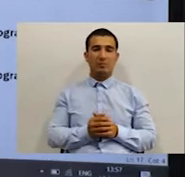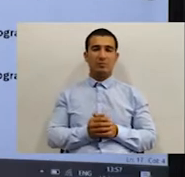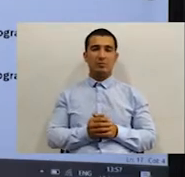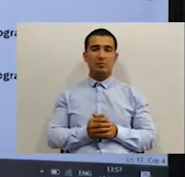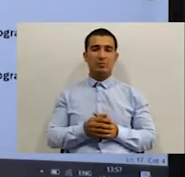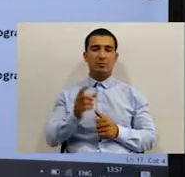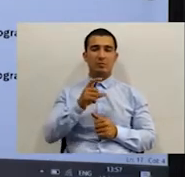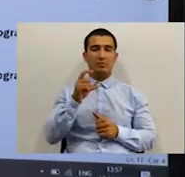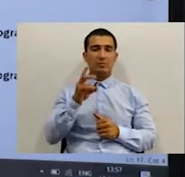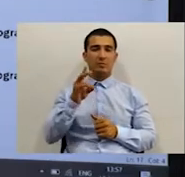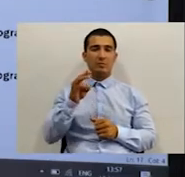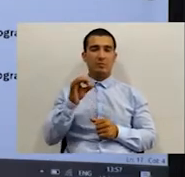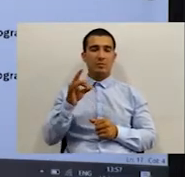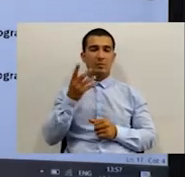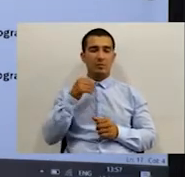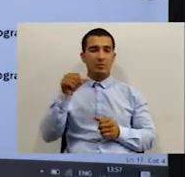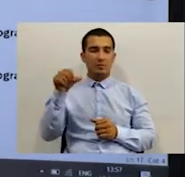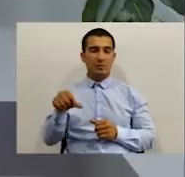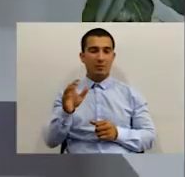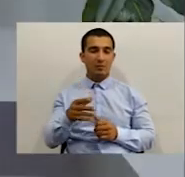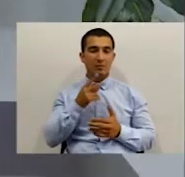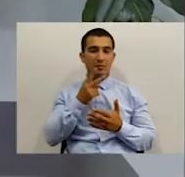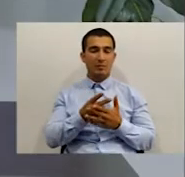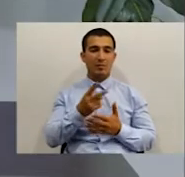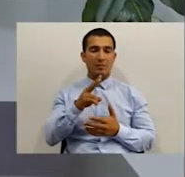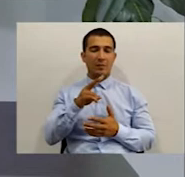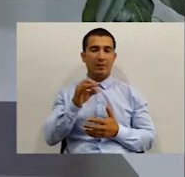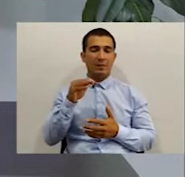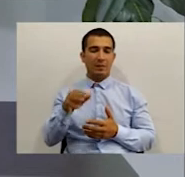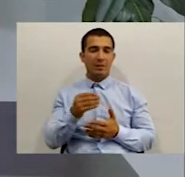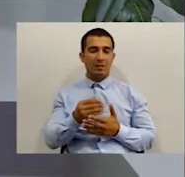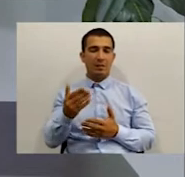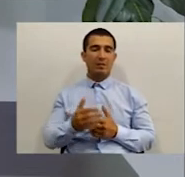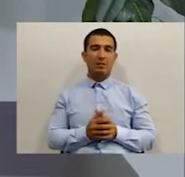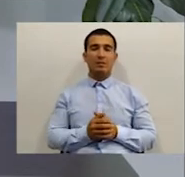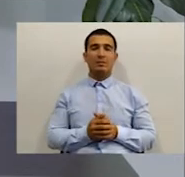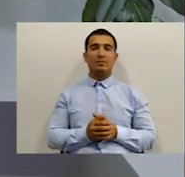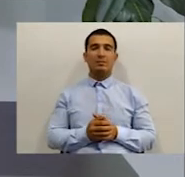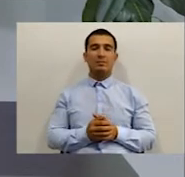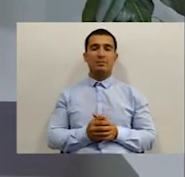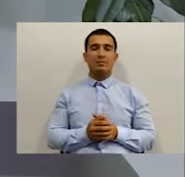x yozaman va yana enter tugmasini bosaman va misol uchun left